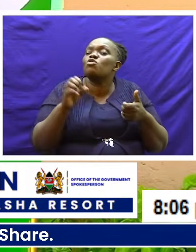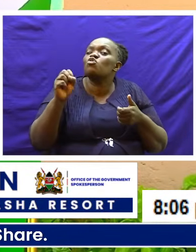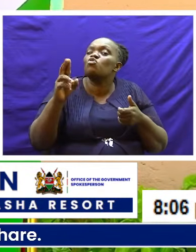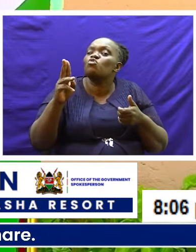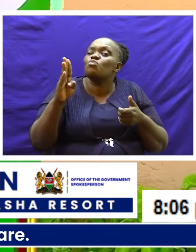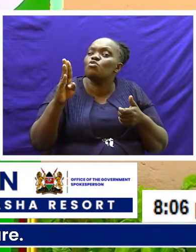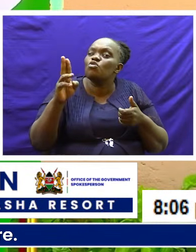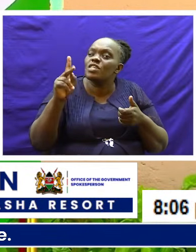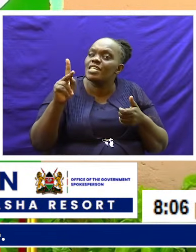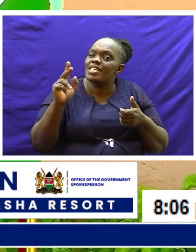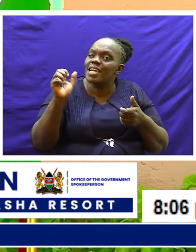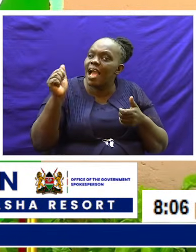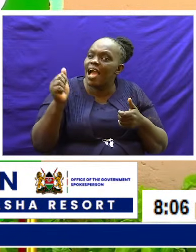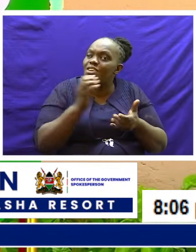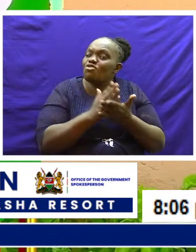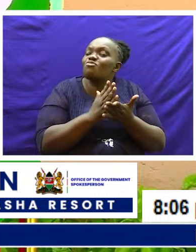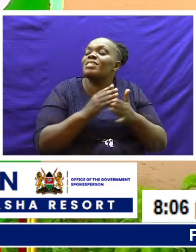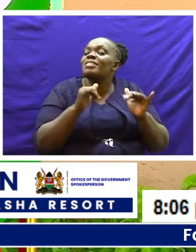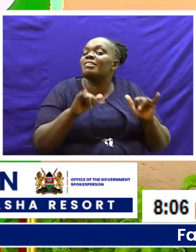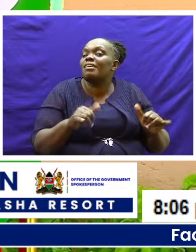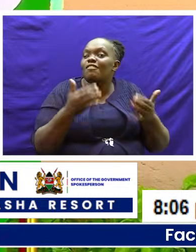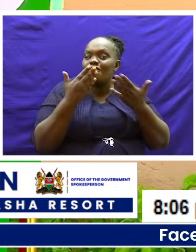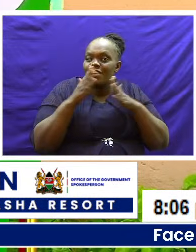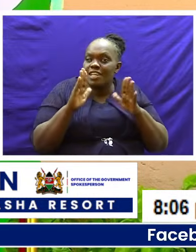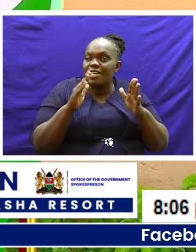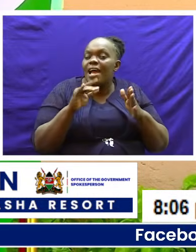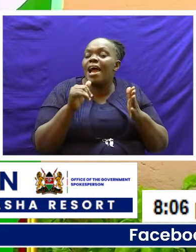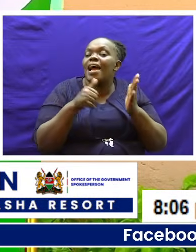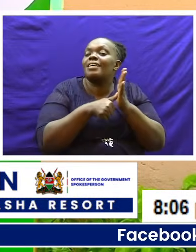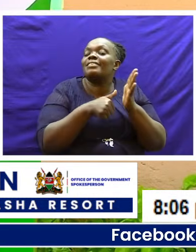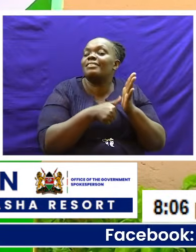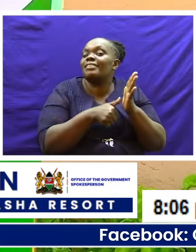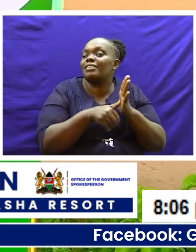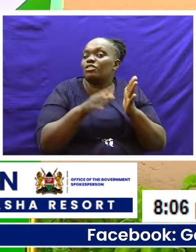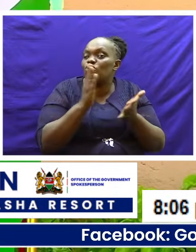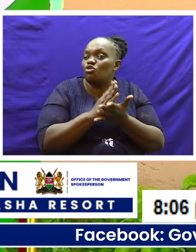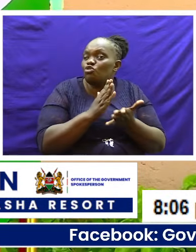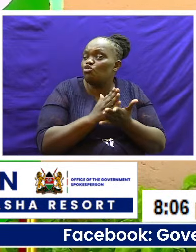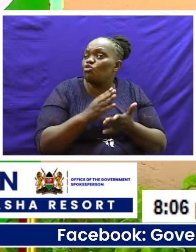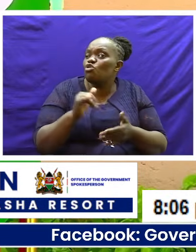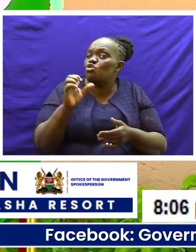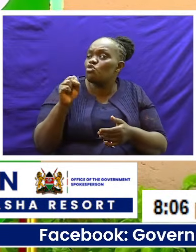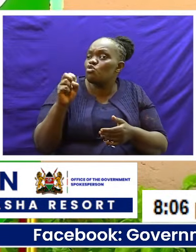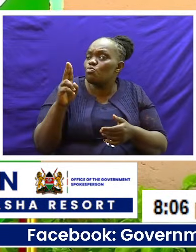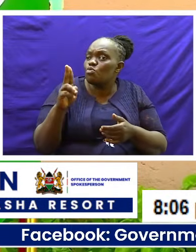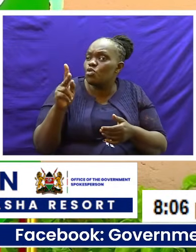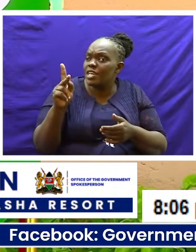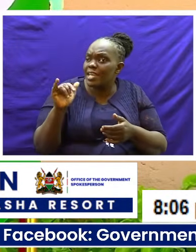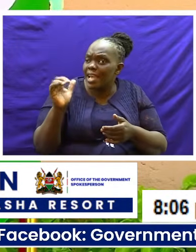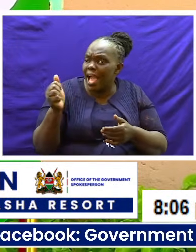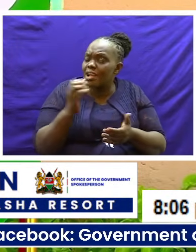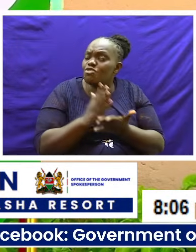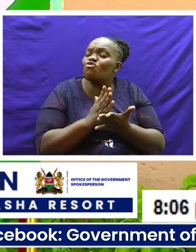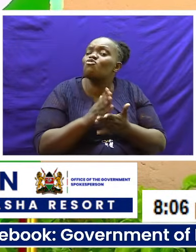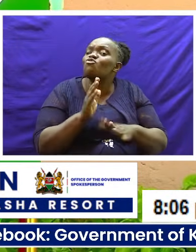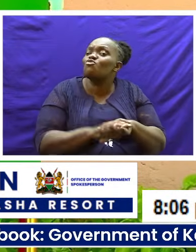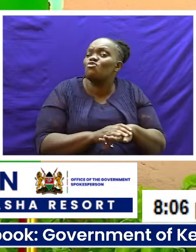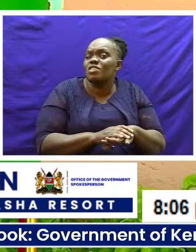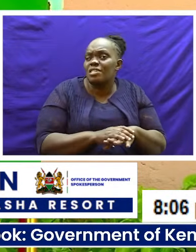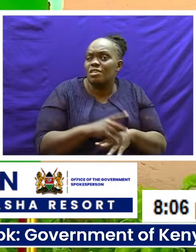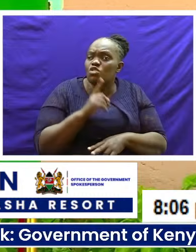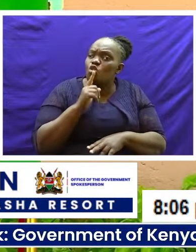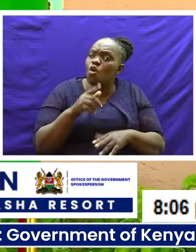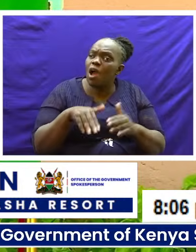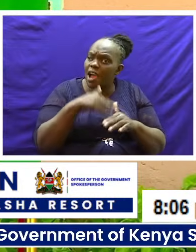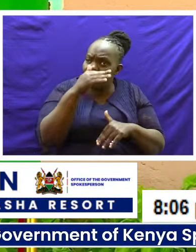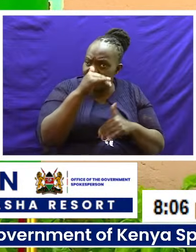Okay. That's where I've settled. Okay. And my ID reads Subukia. Wow, that's amazing. That's really good. Yeah. And so after